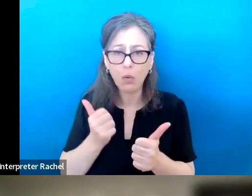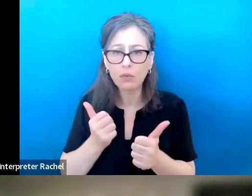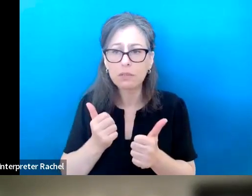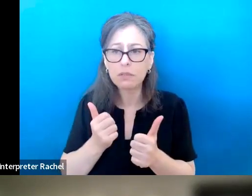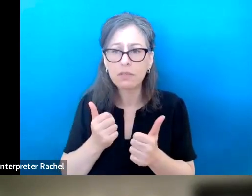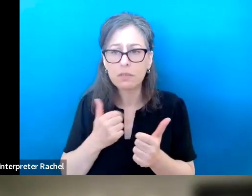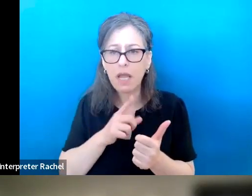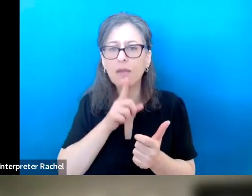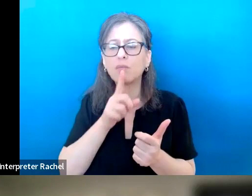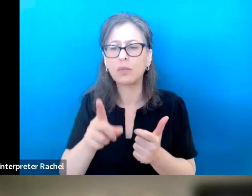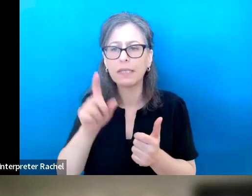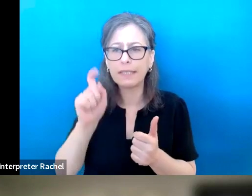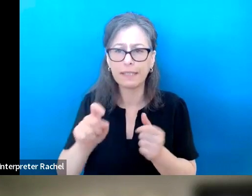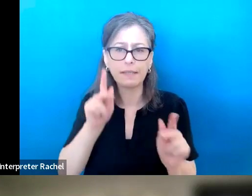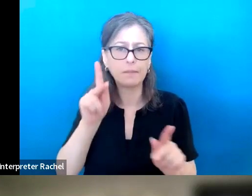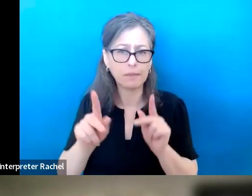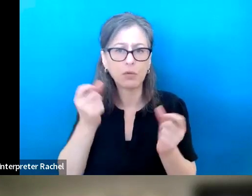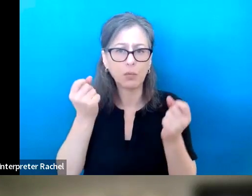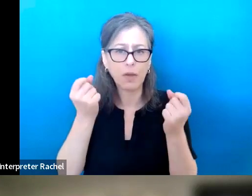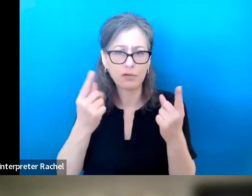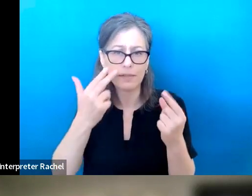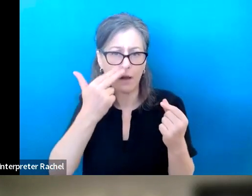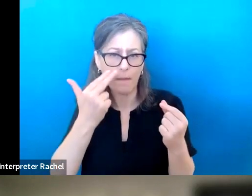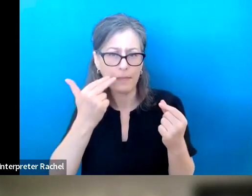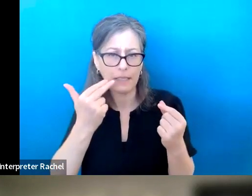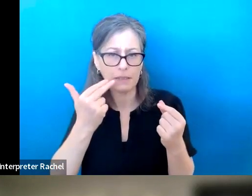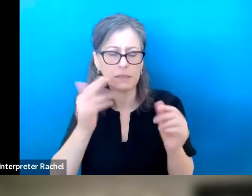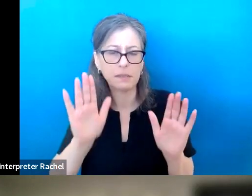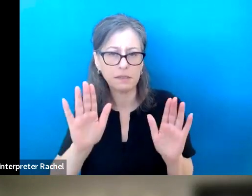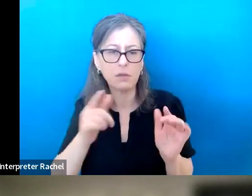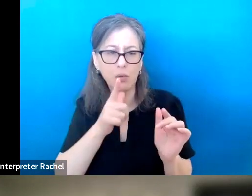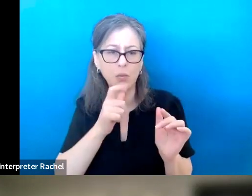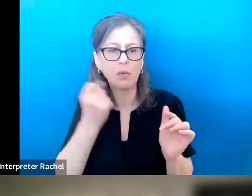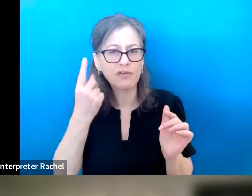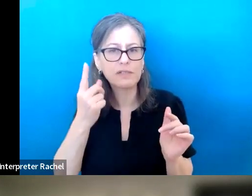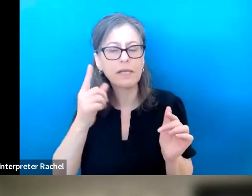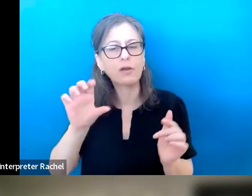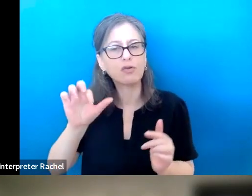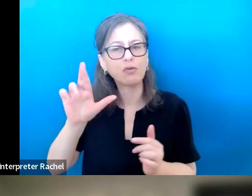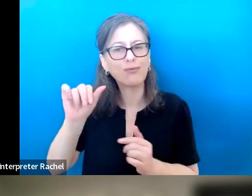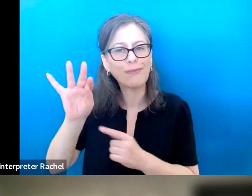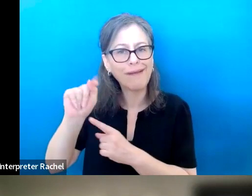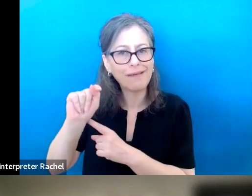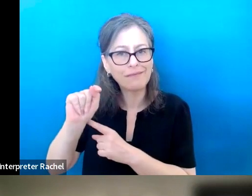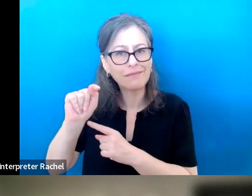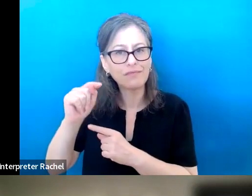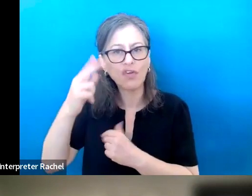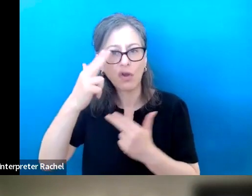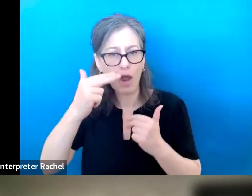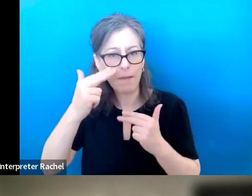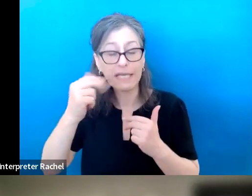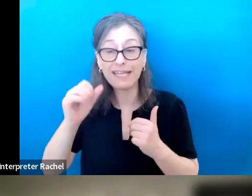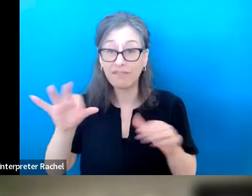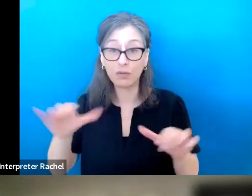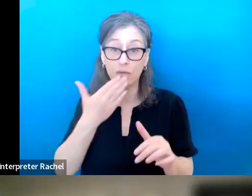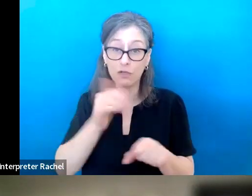I really needed people who understood comedy, who understood the craft of comedy. If you do it well,